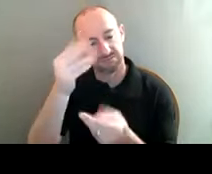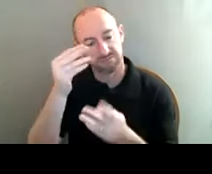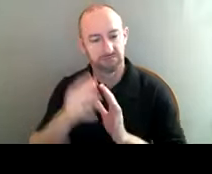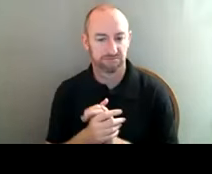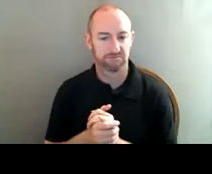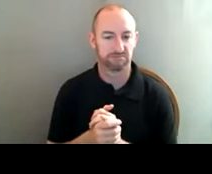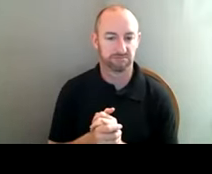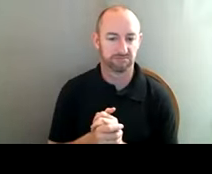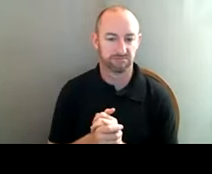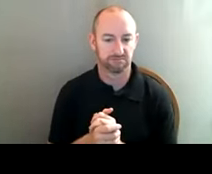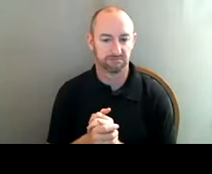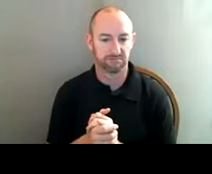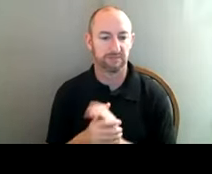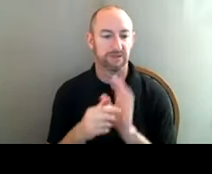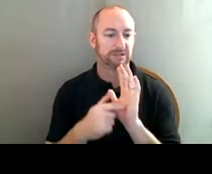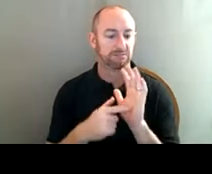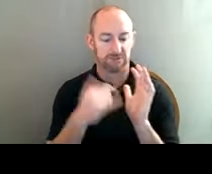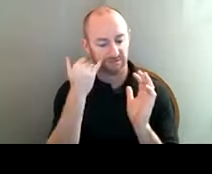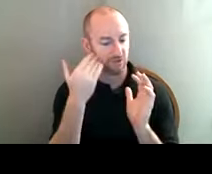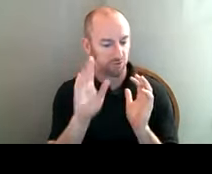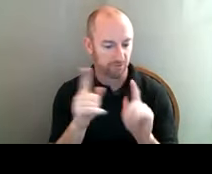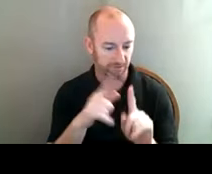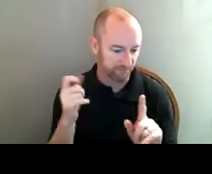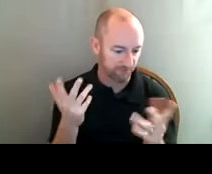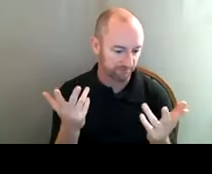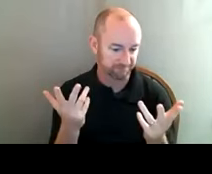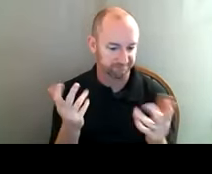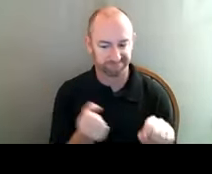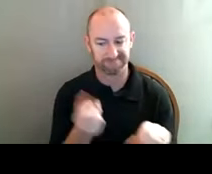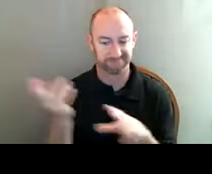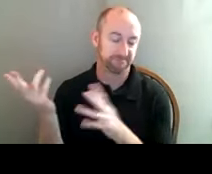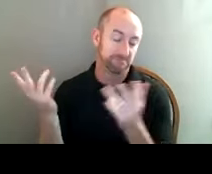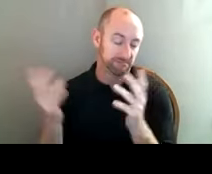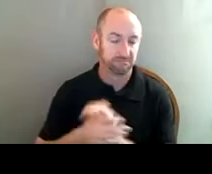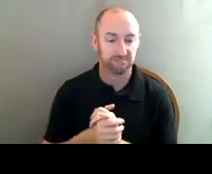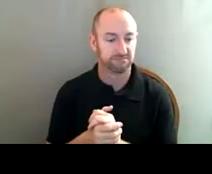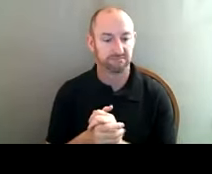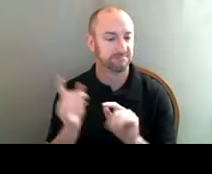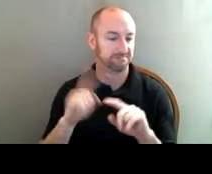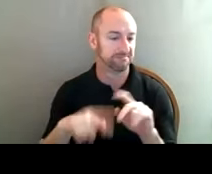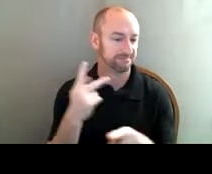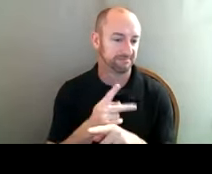for core, if we don't know where the borehole was located that the core came from.